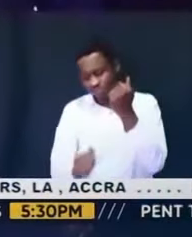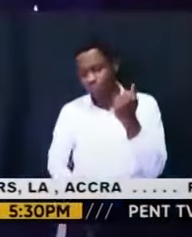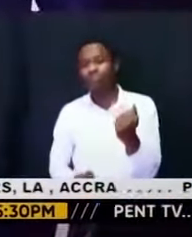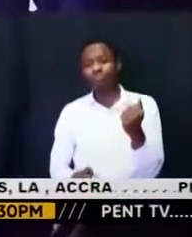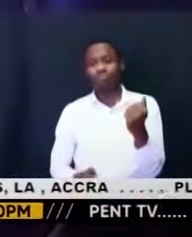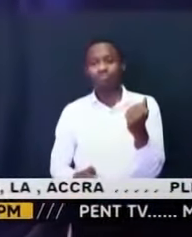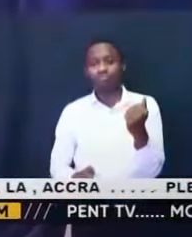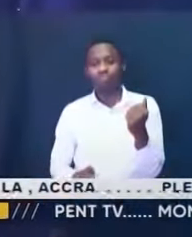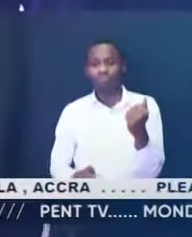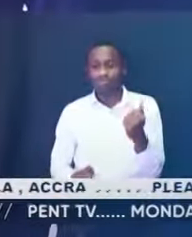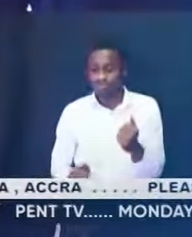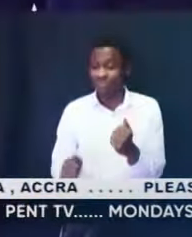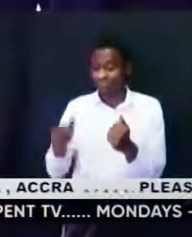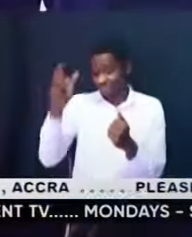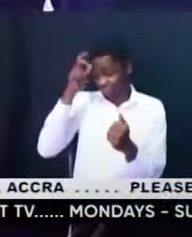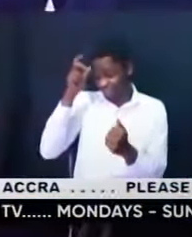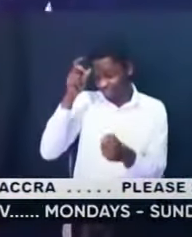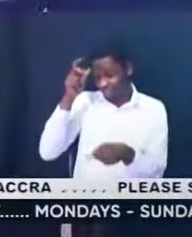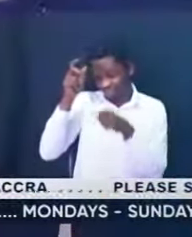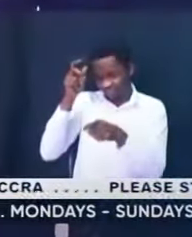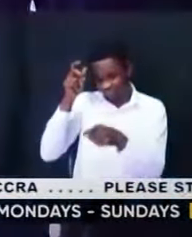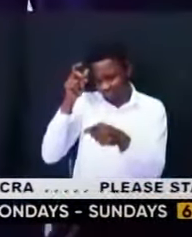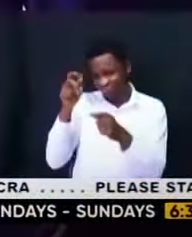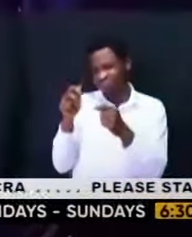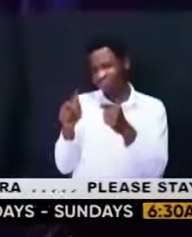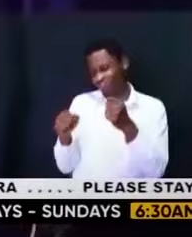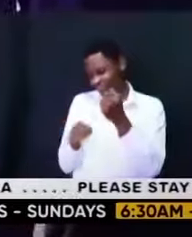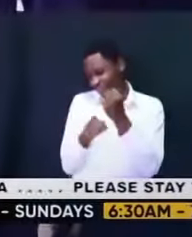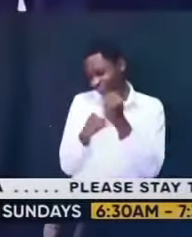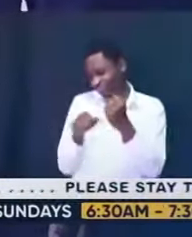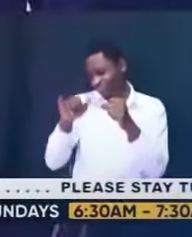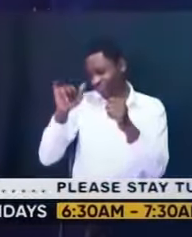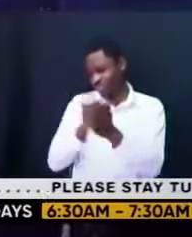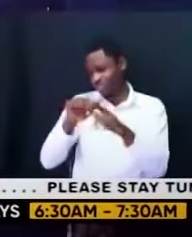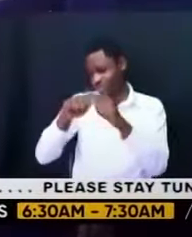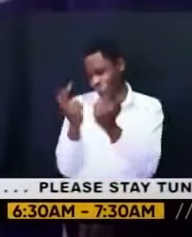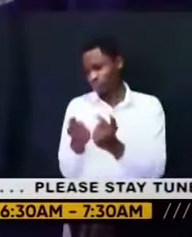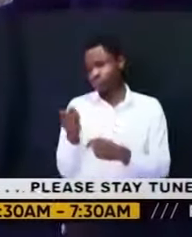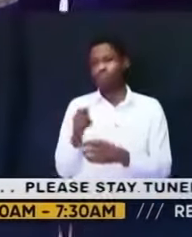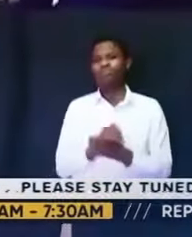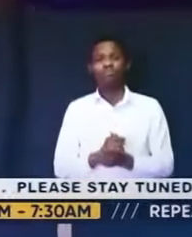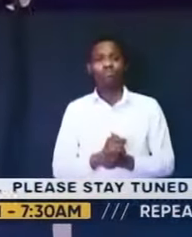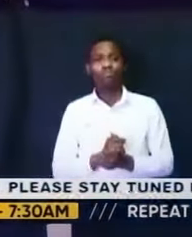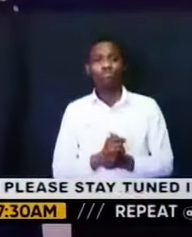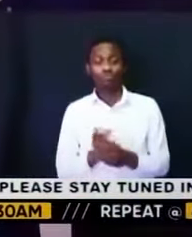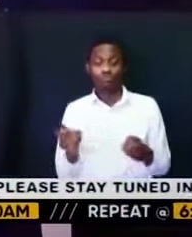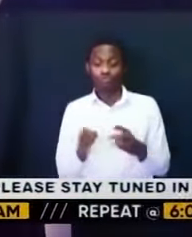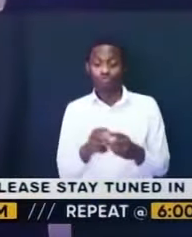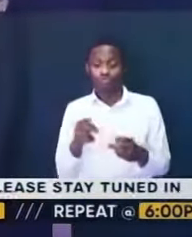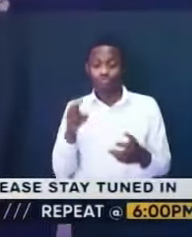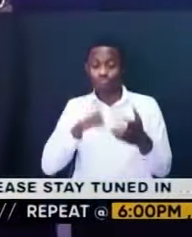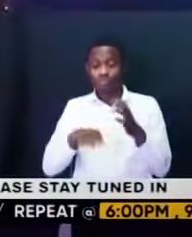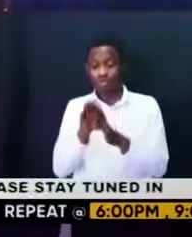away he is behind them now let's remind ourselves as we read Genesis